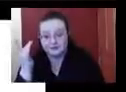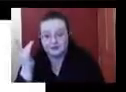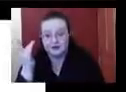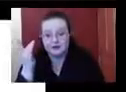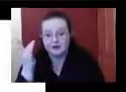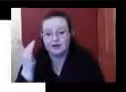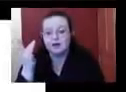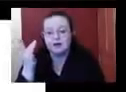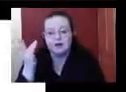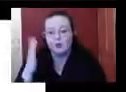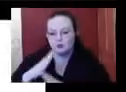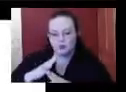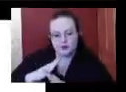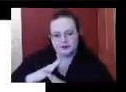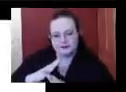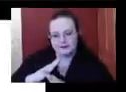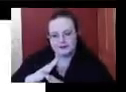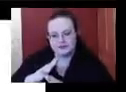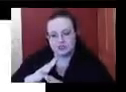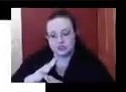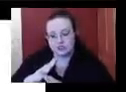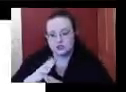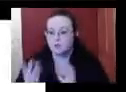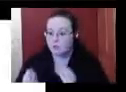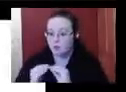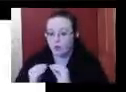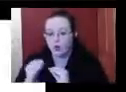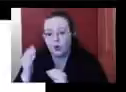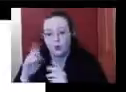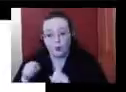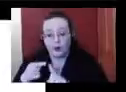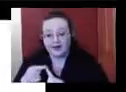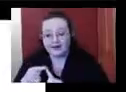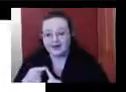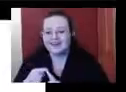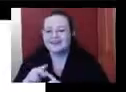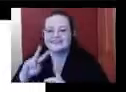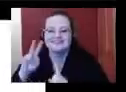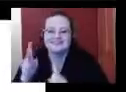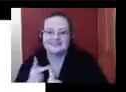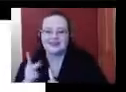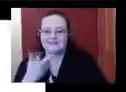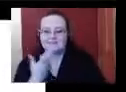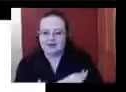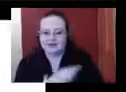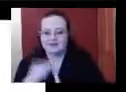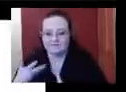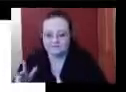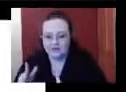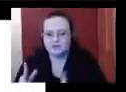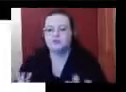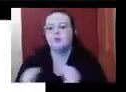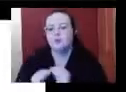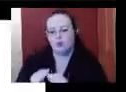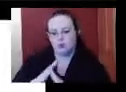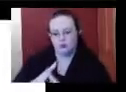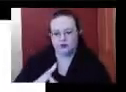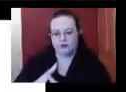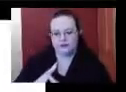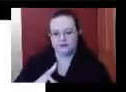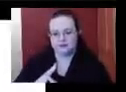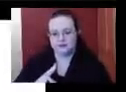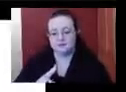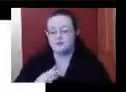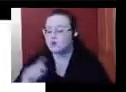protection against the Delta variant improves greatly after the second dose of the vaccine. Second, we know that the Delta variant